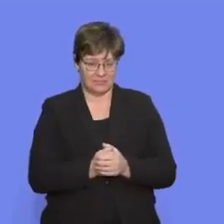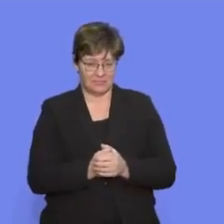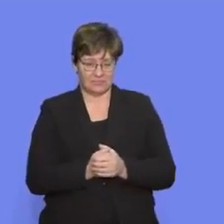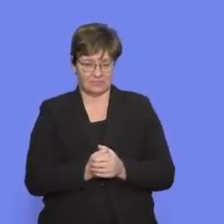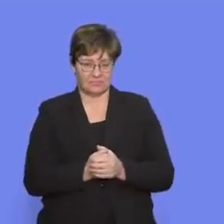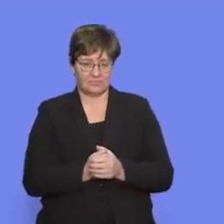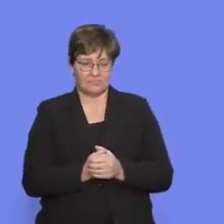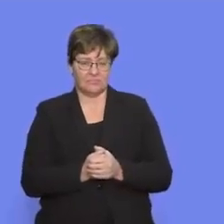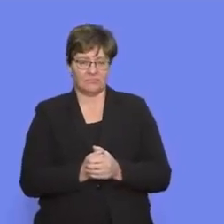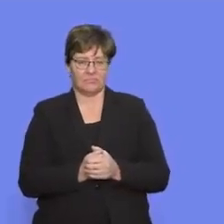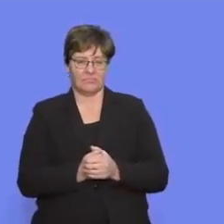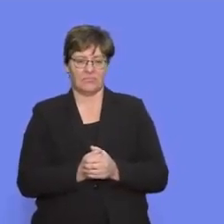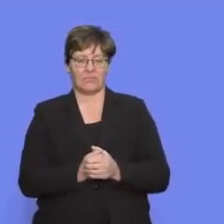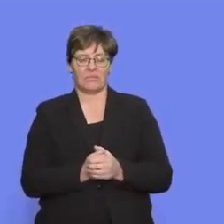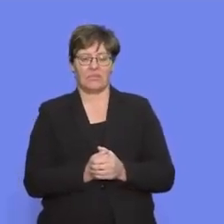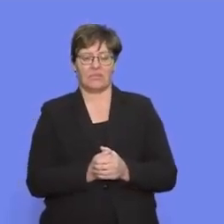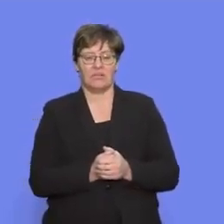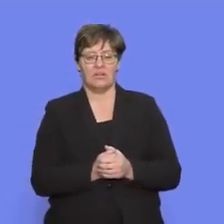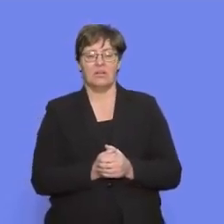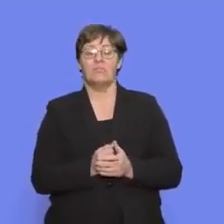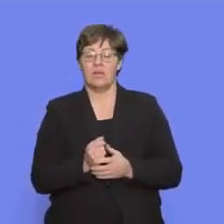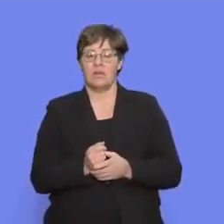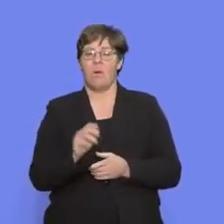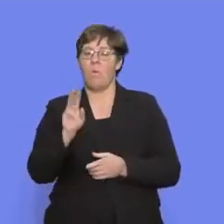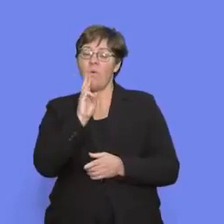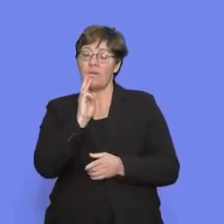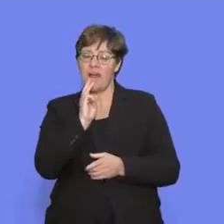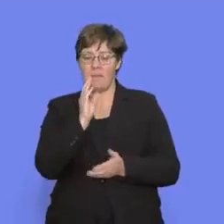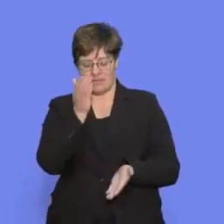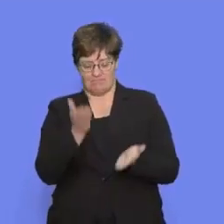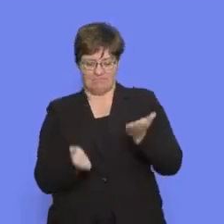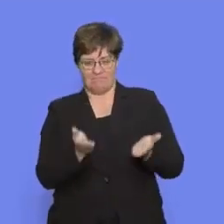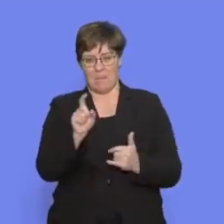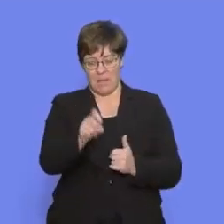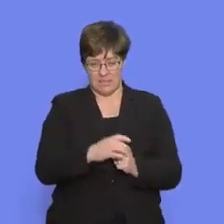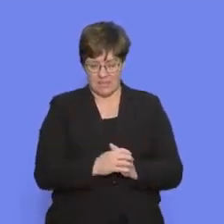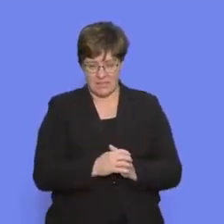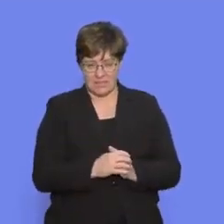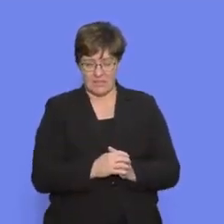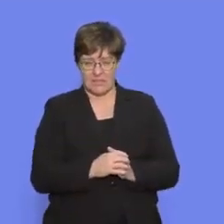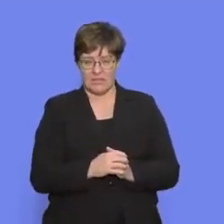at water level. Then here, remember we did talk to